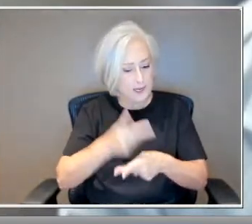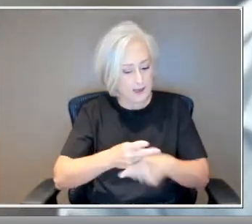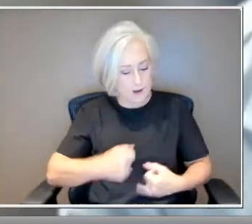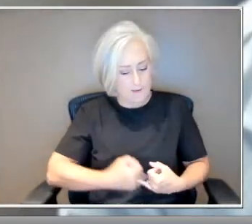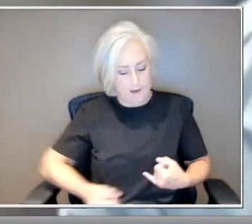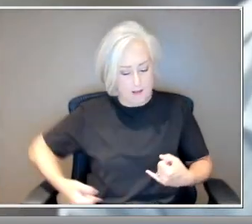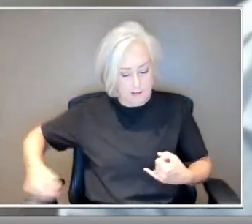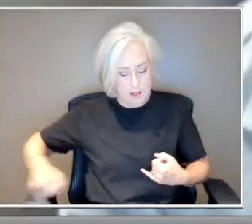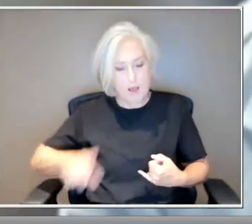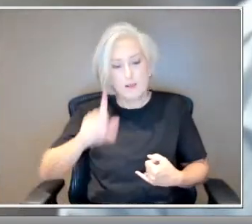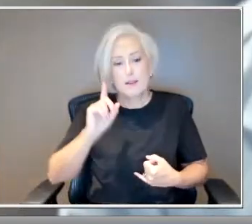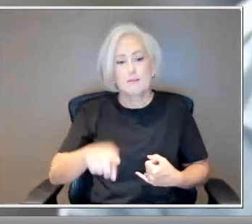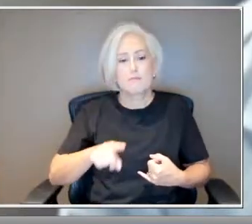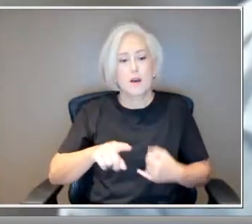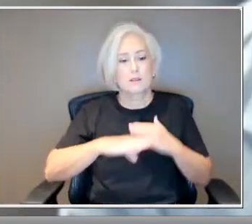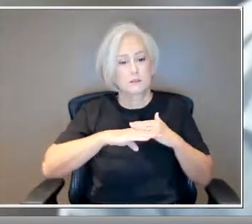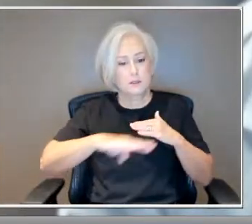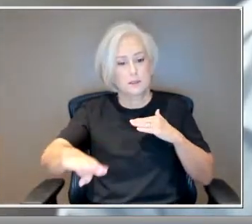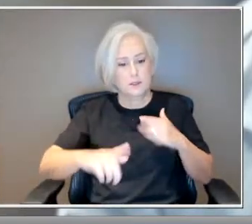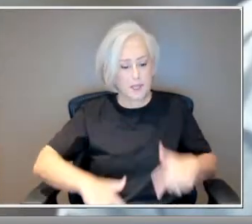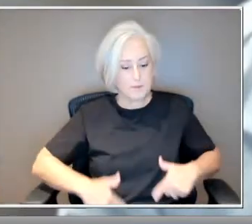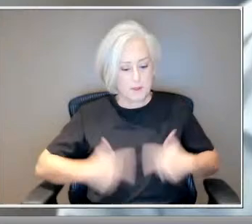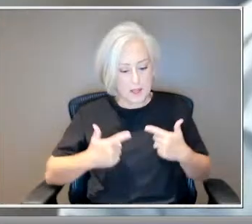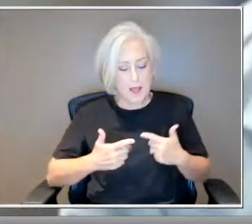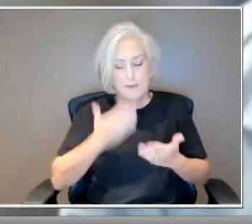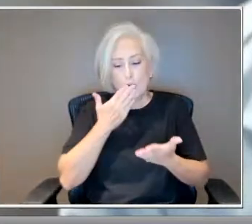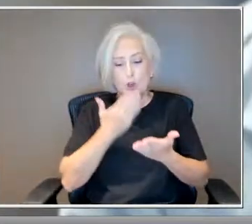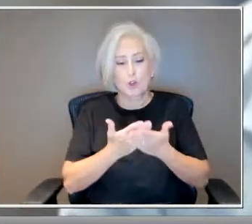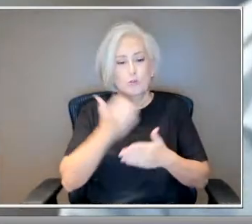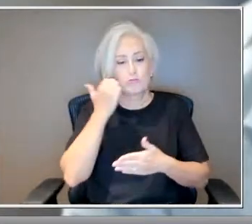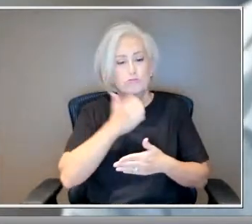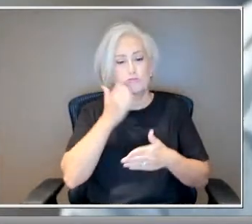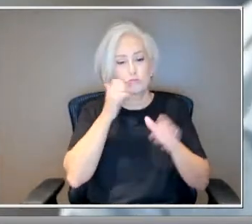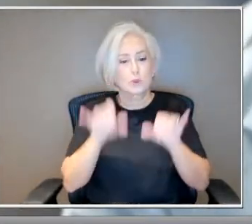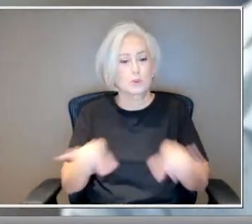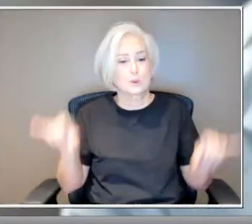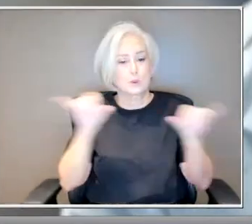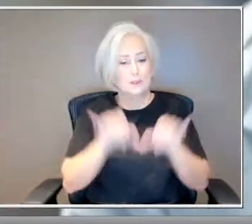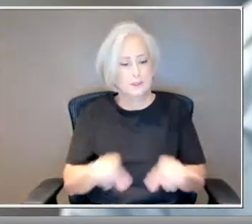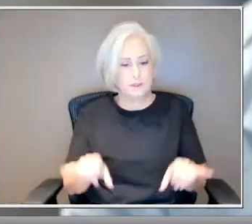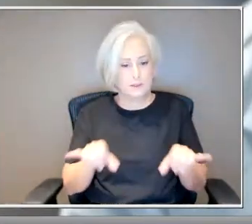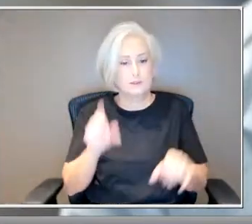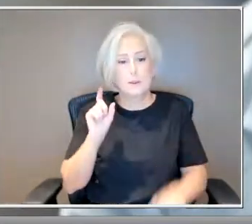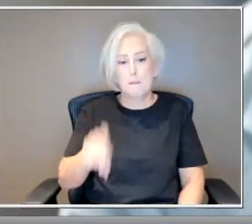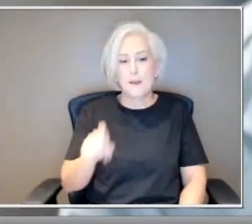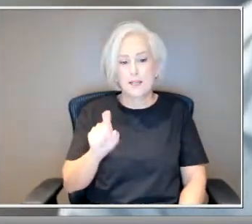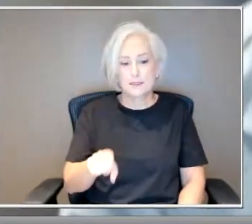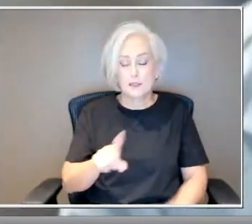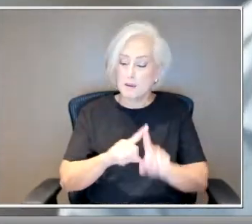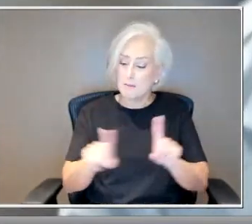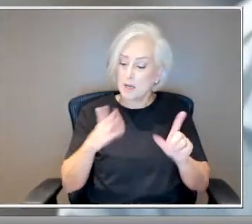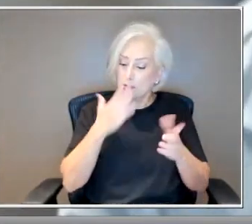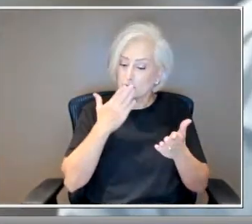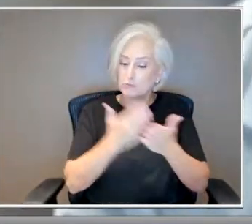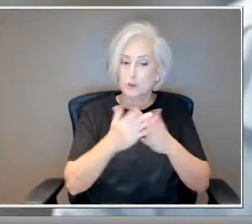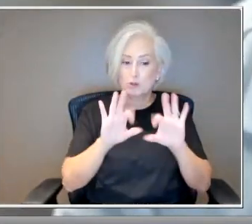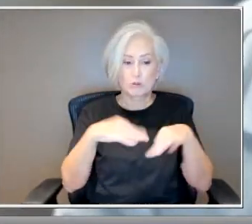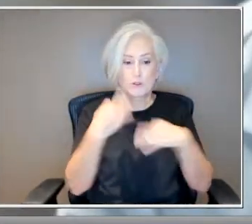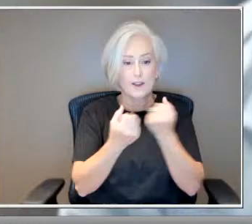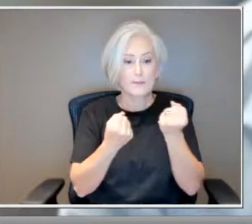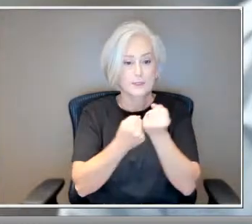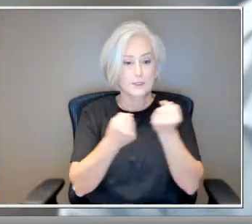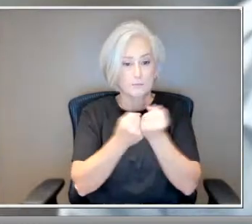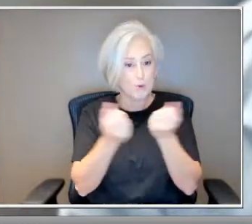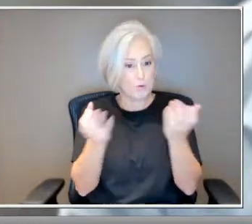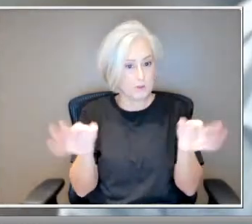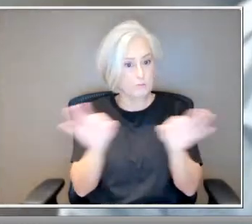very stable, have a very good routine. But most important, in my opinion, is also strong family support. Like